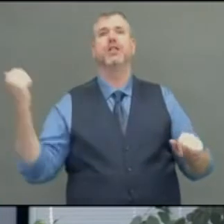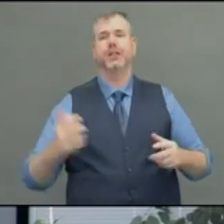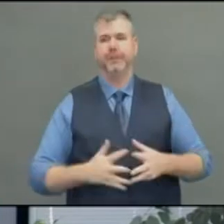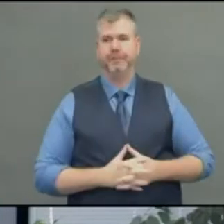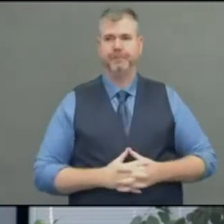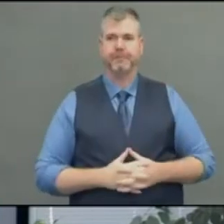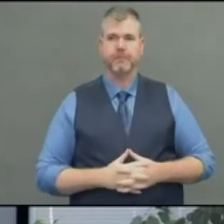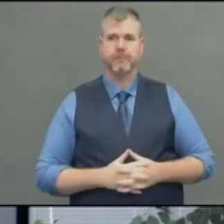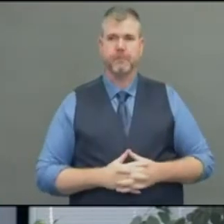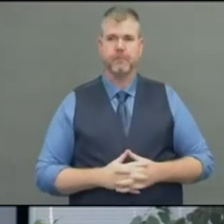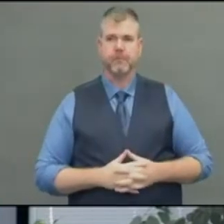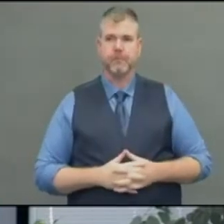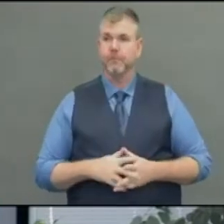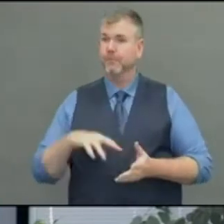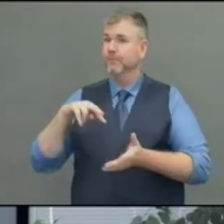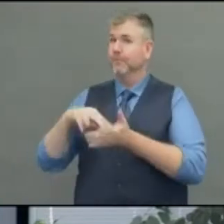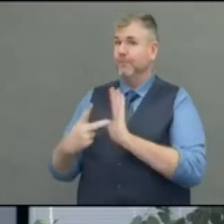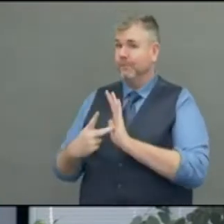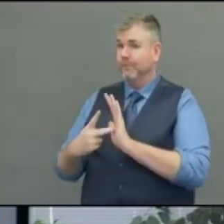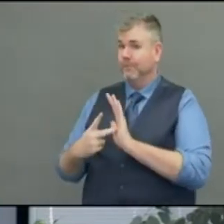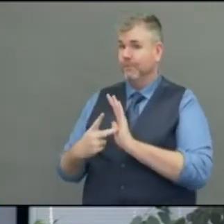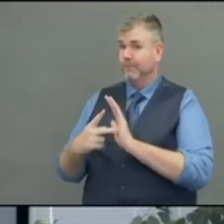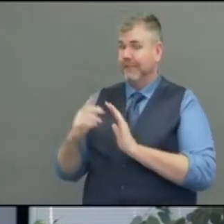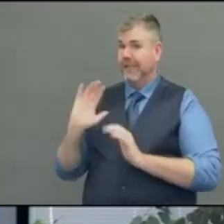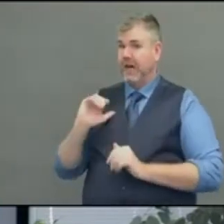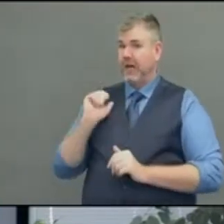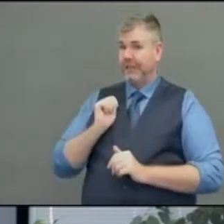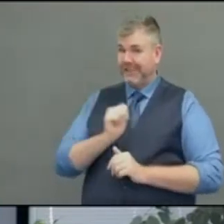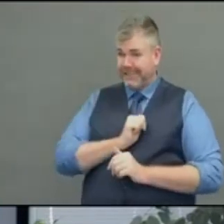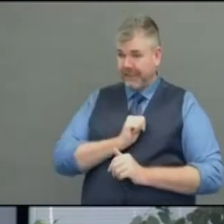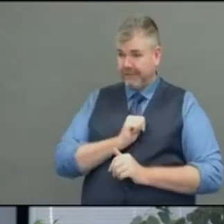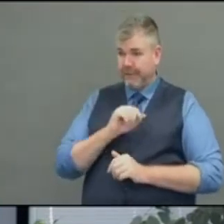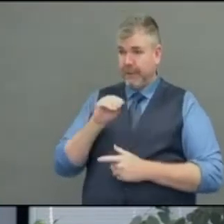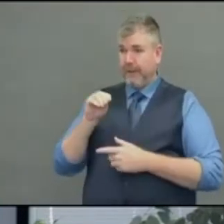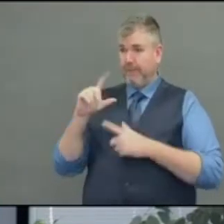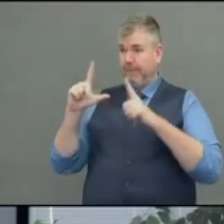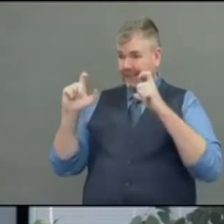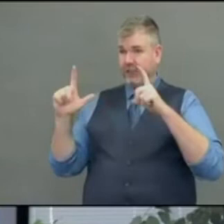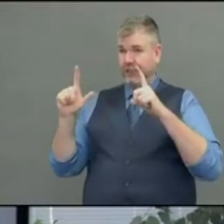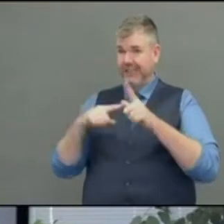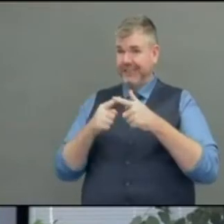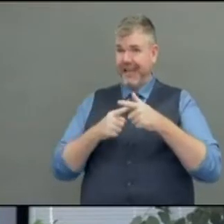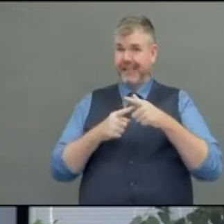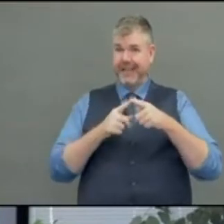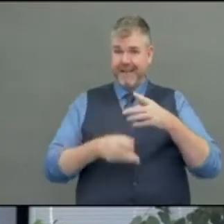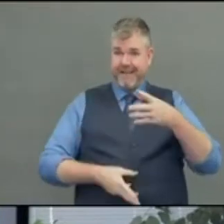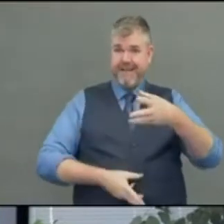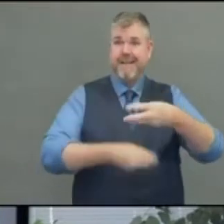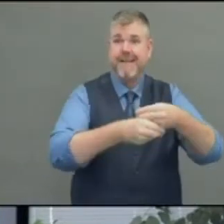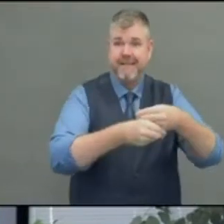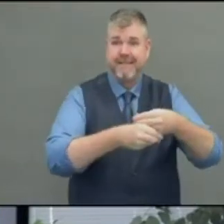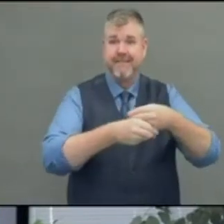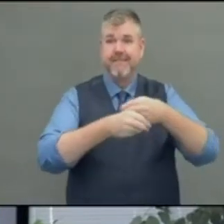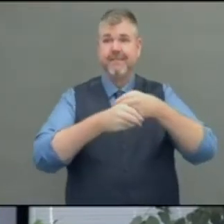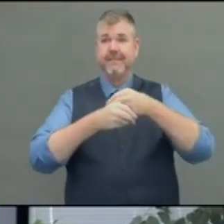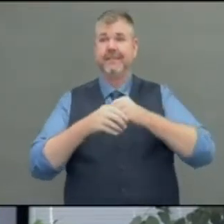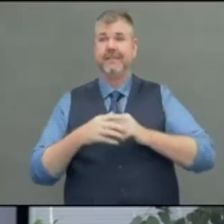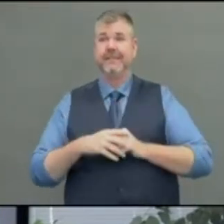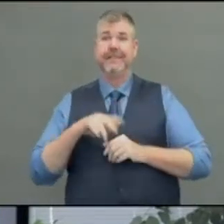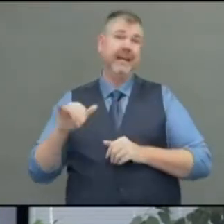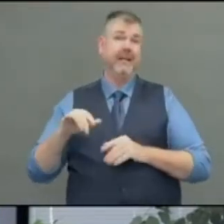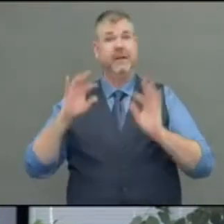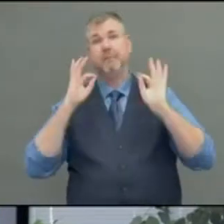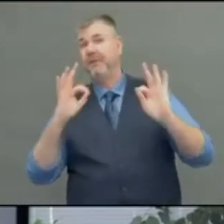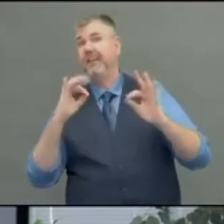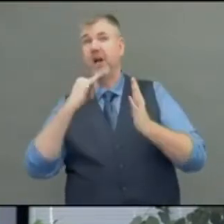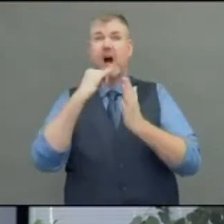them in there, or perfect? That's like a perfect arts and crafts activity that we can do with our loved ones. I love it. Exactly. That's